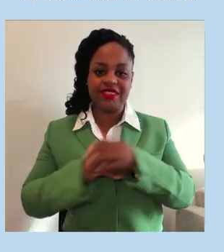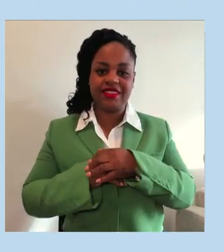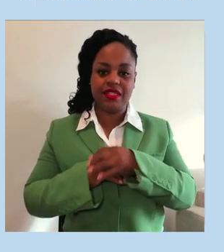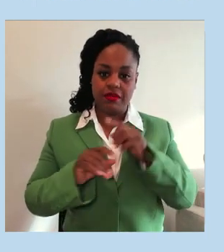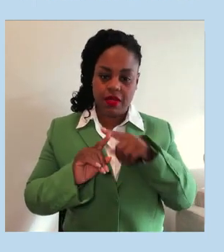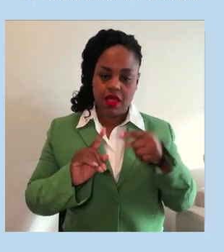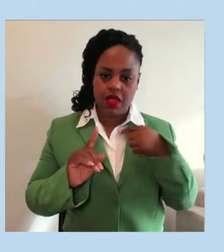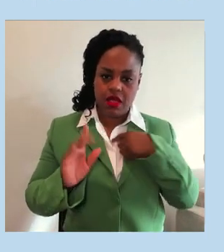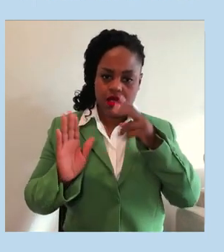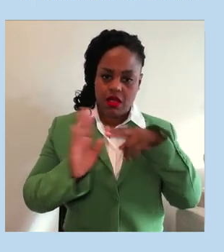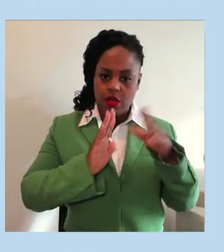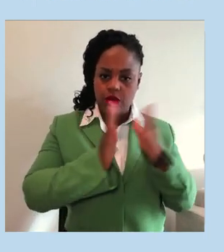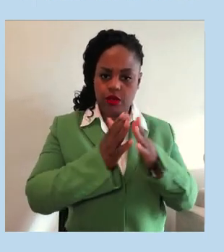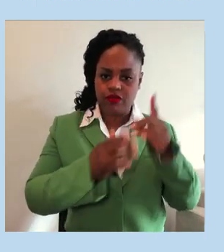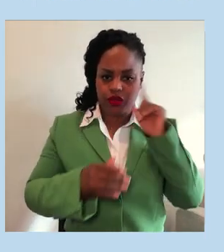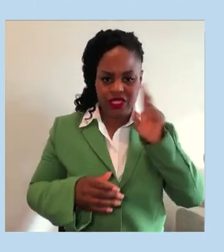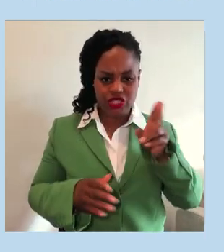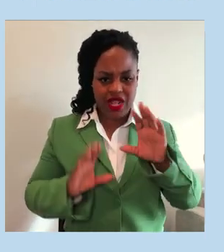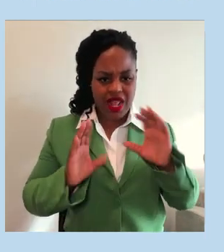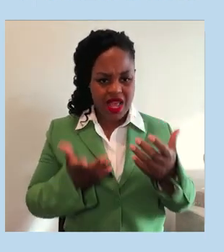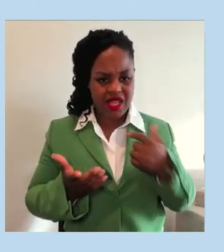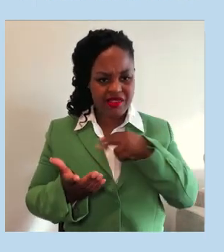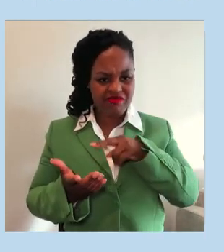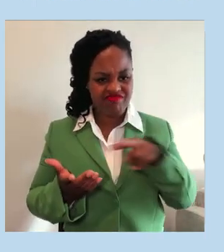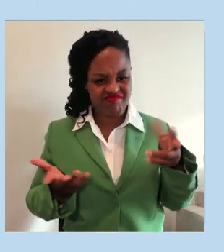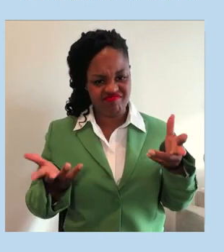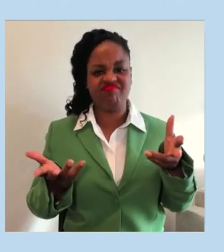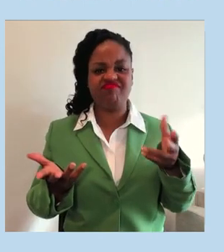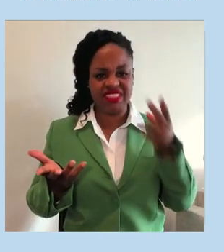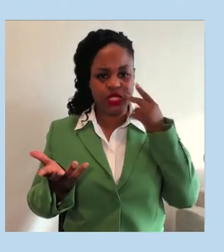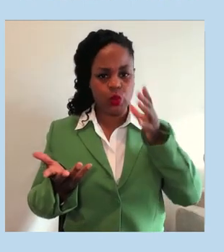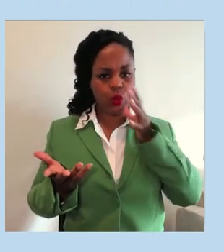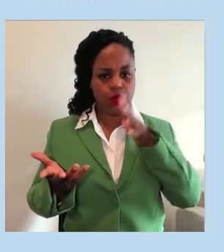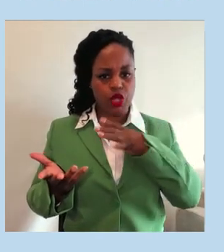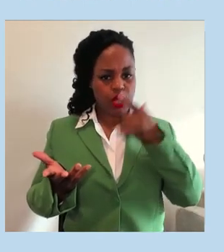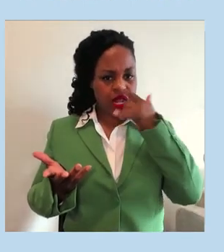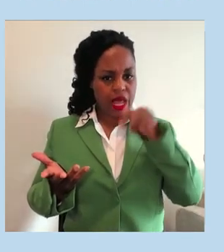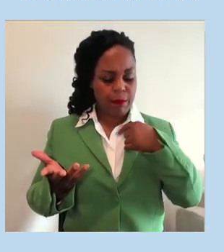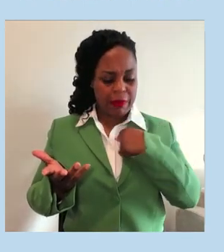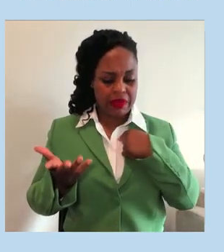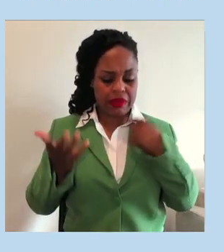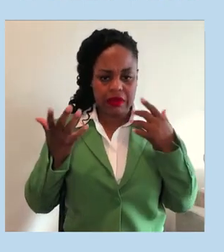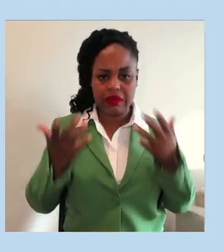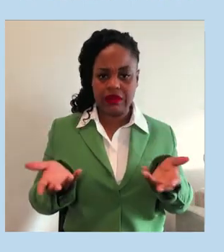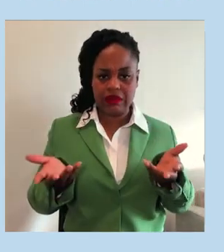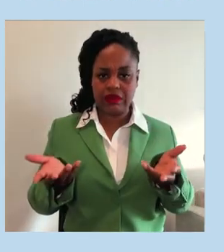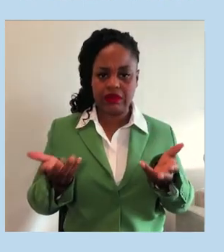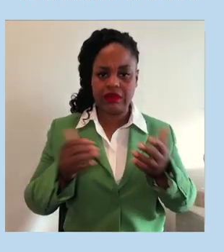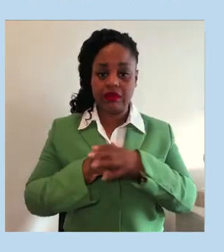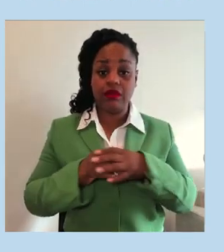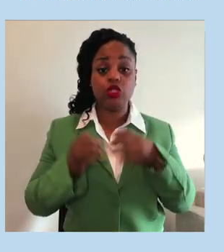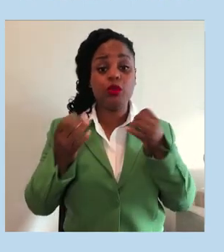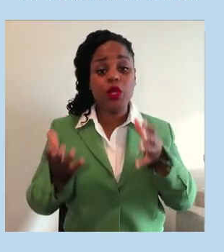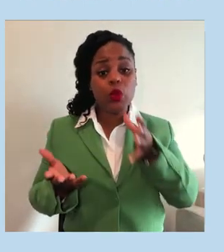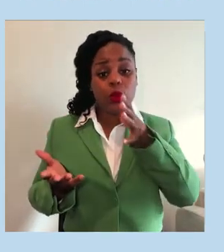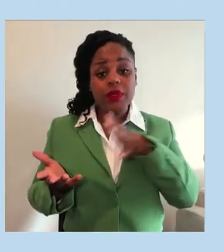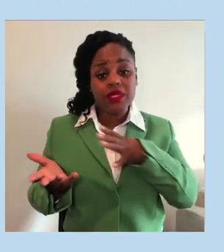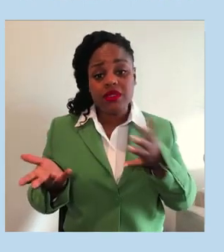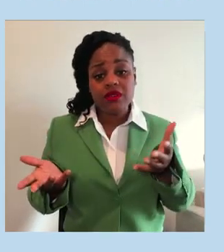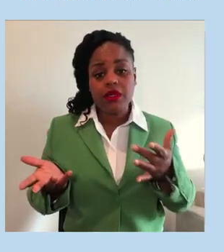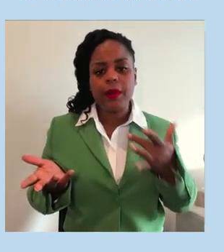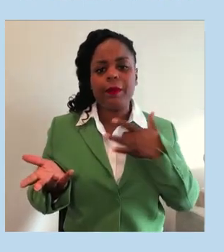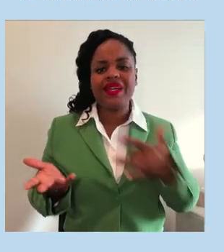helped shape the country that looked like me. Too many women, and especially minority women, are being undervalued, ignored, and